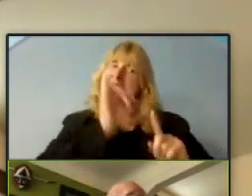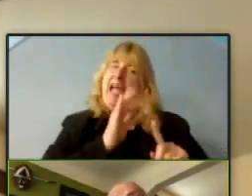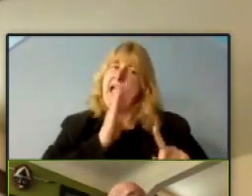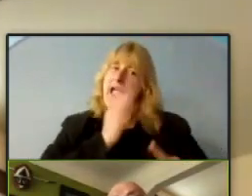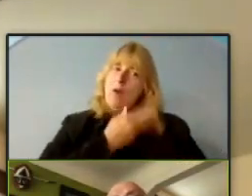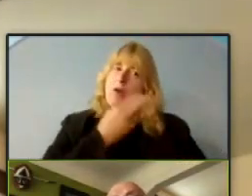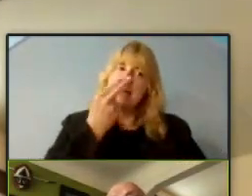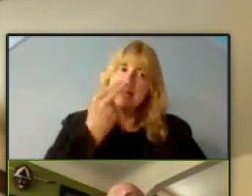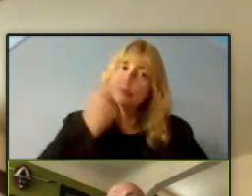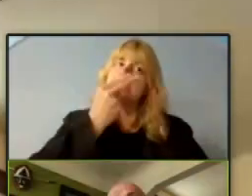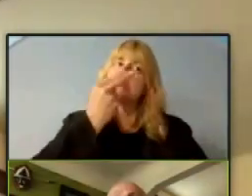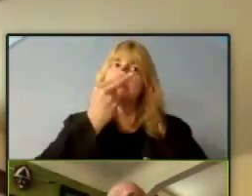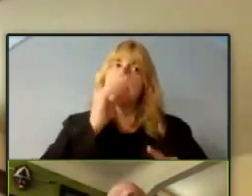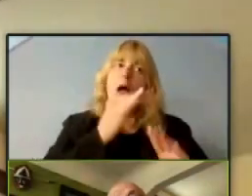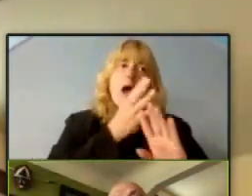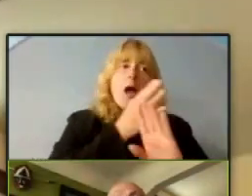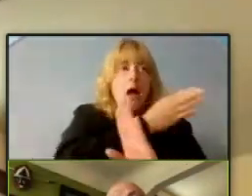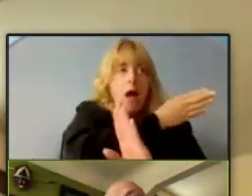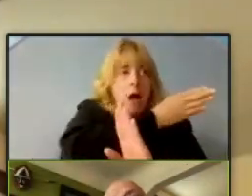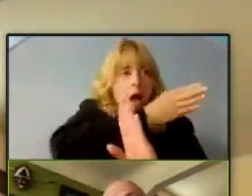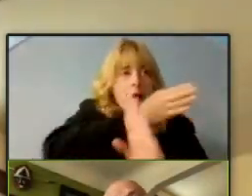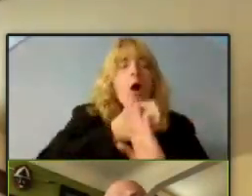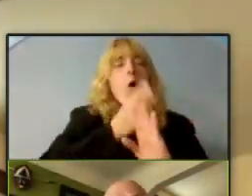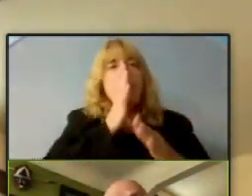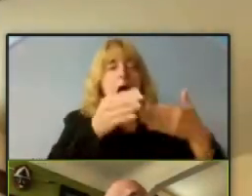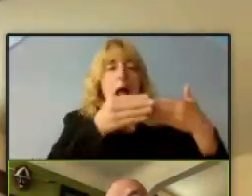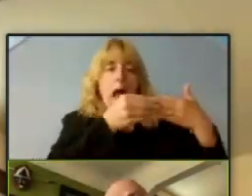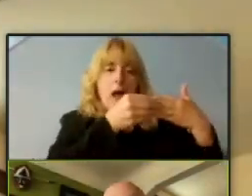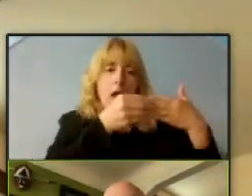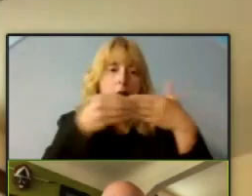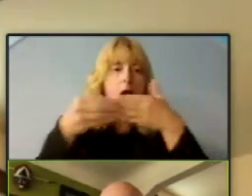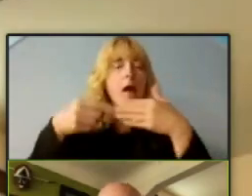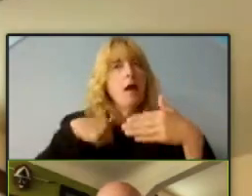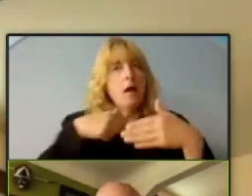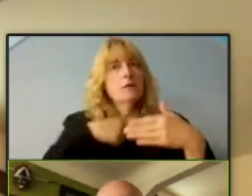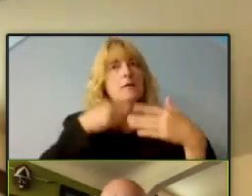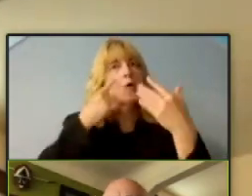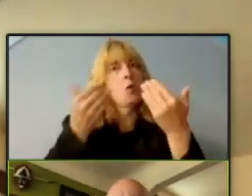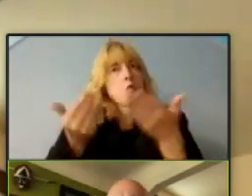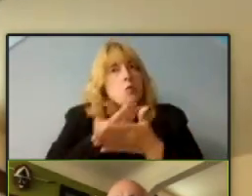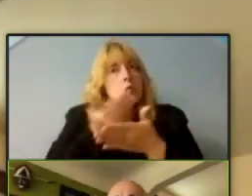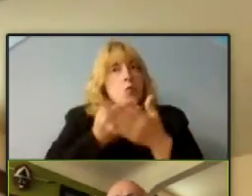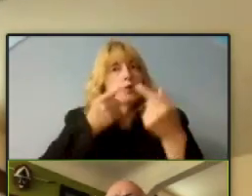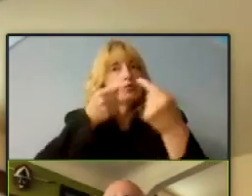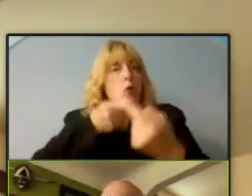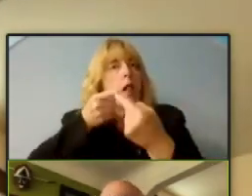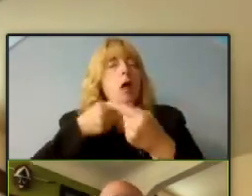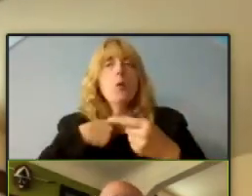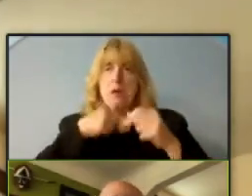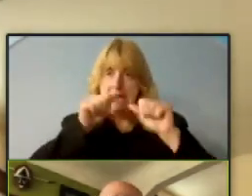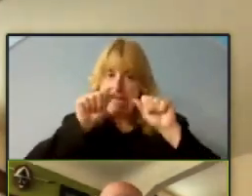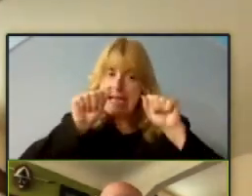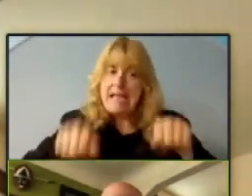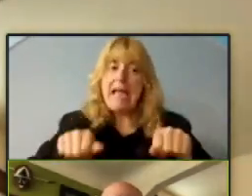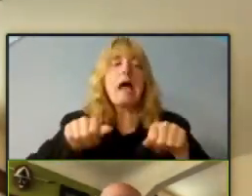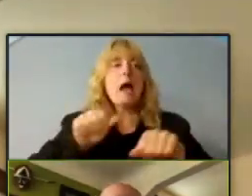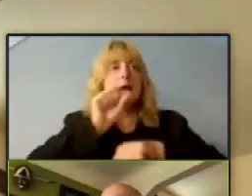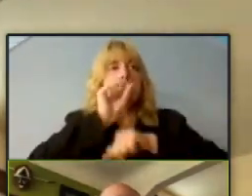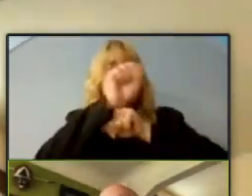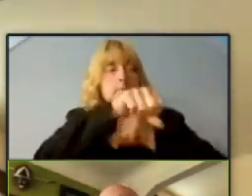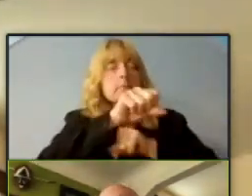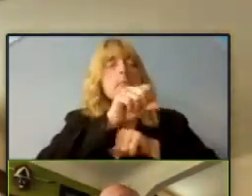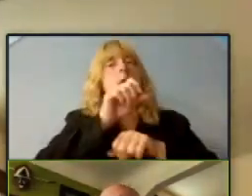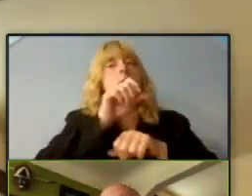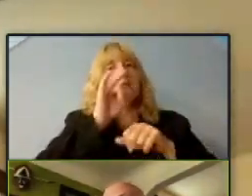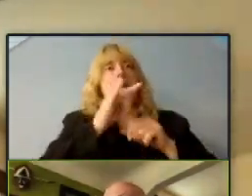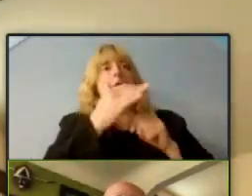new measures and struggles, and realize that we can overcome if we really pay attention to the divisions among us. Thus,